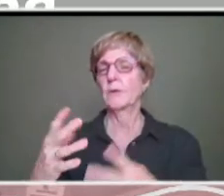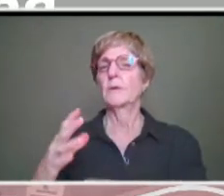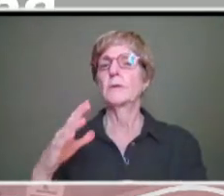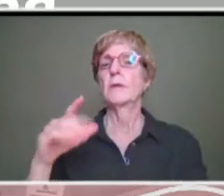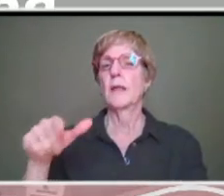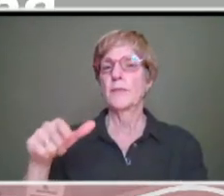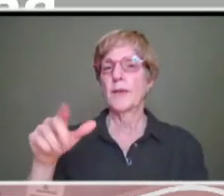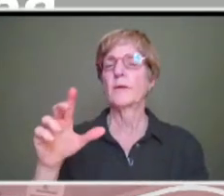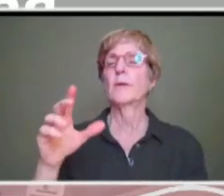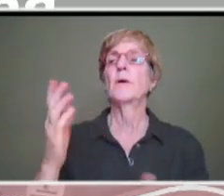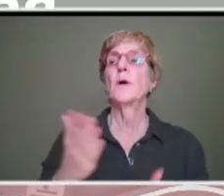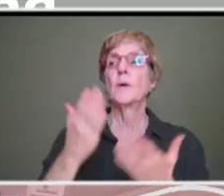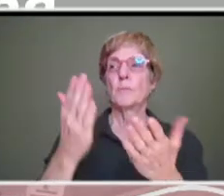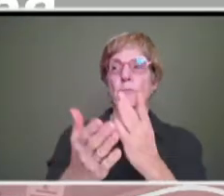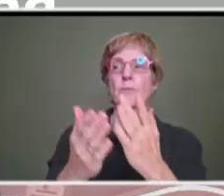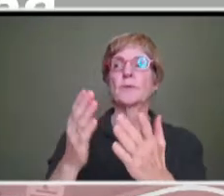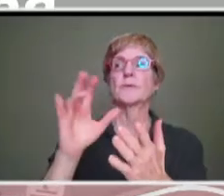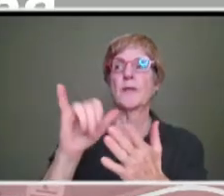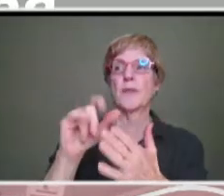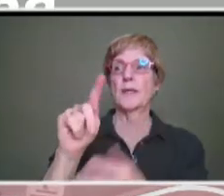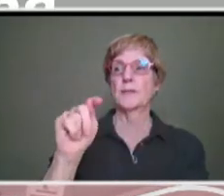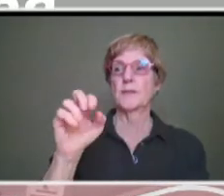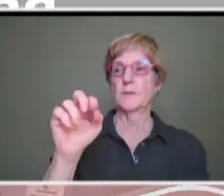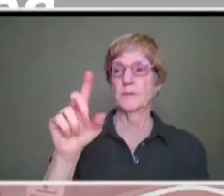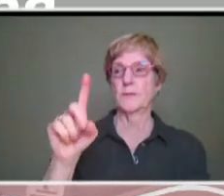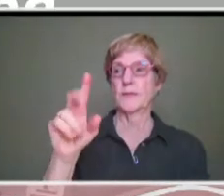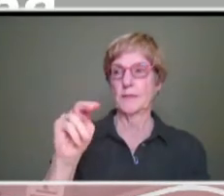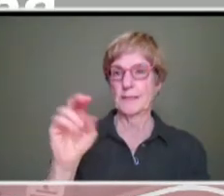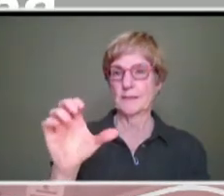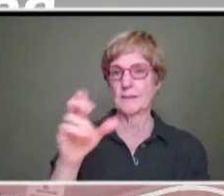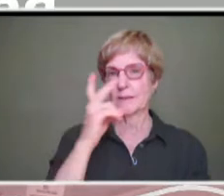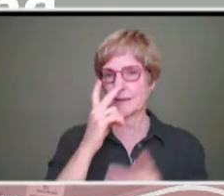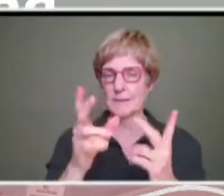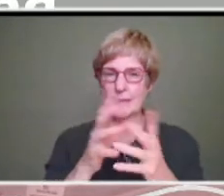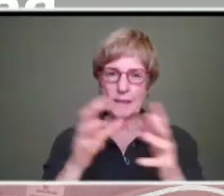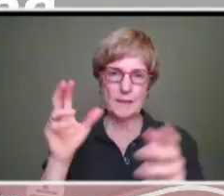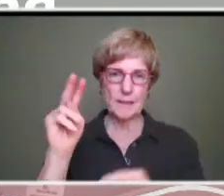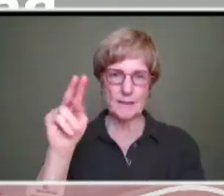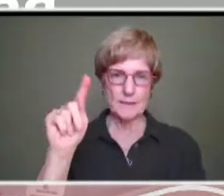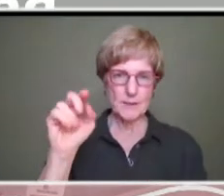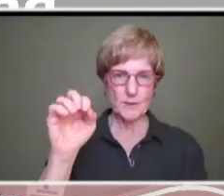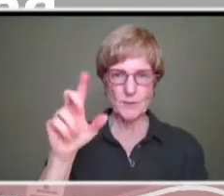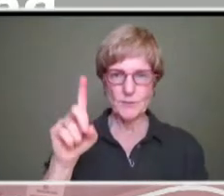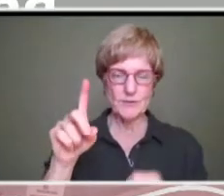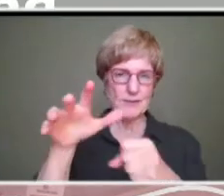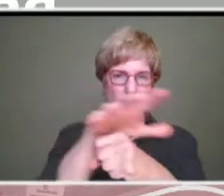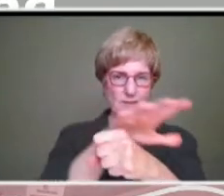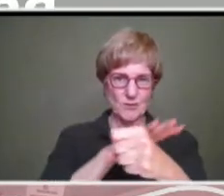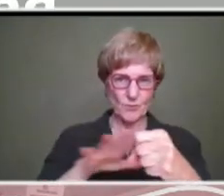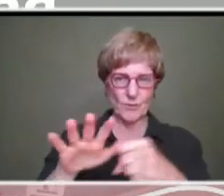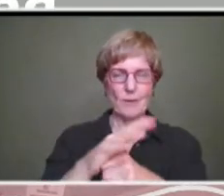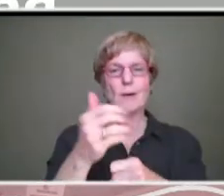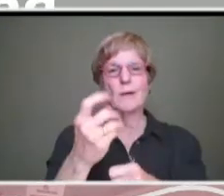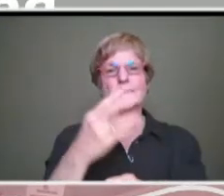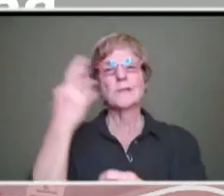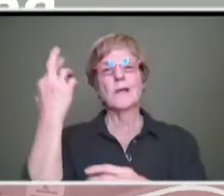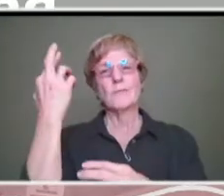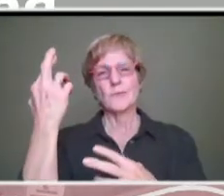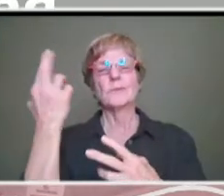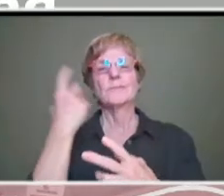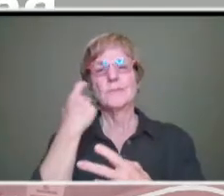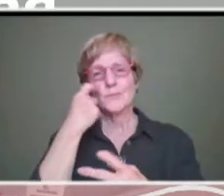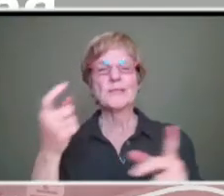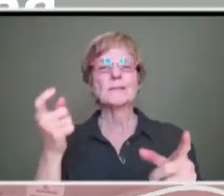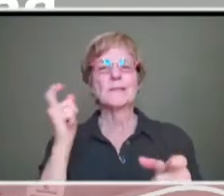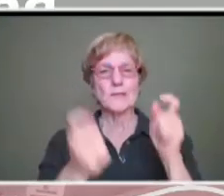the proposed zoning is to take that into Tod and see you can see lots of todnc surrounding this we've had several recent rezoning petitions to